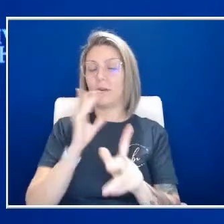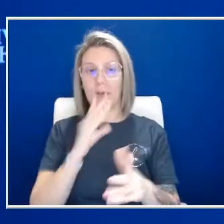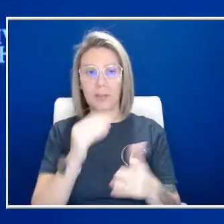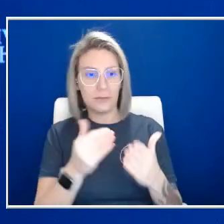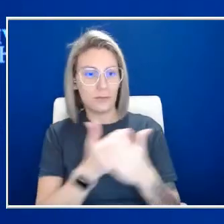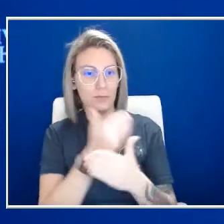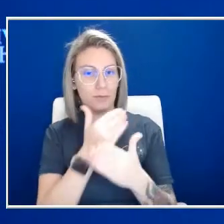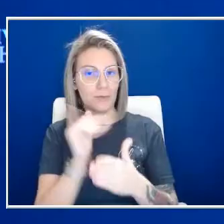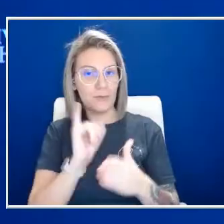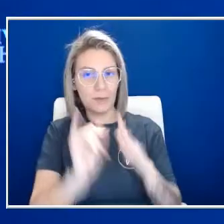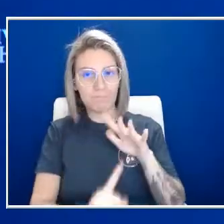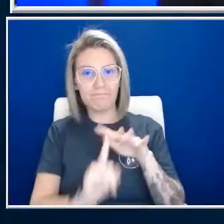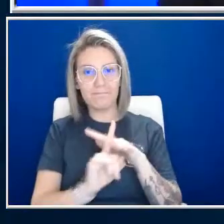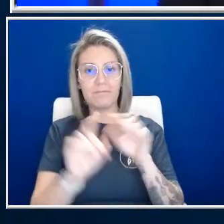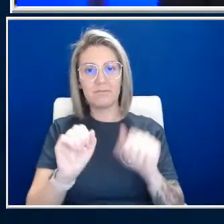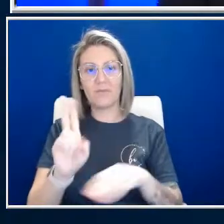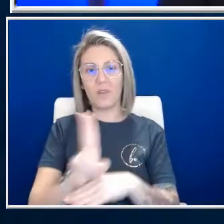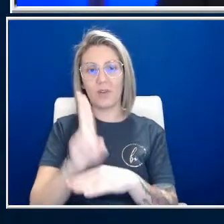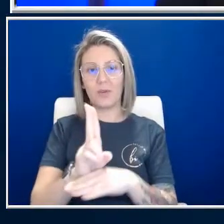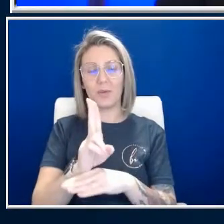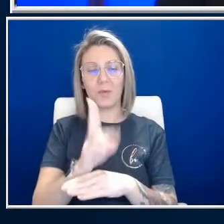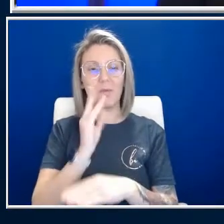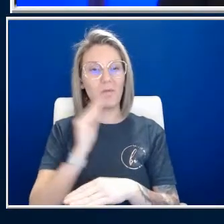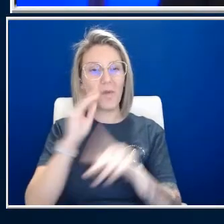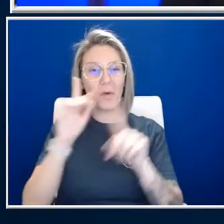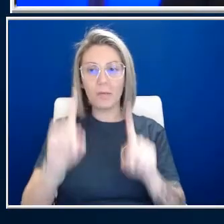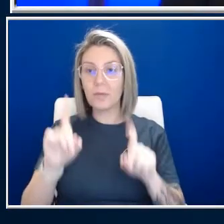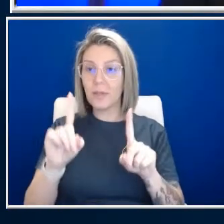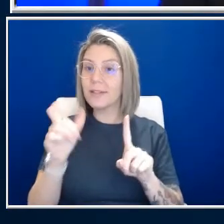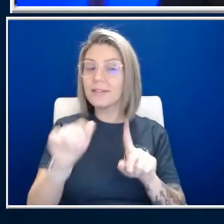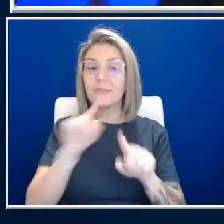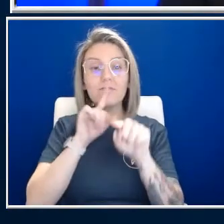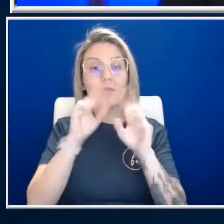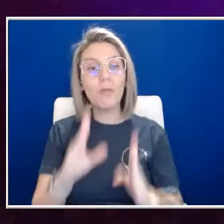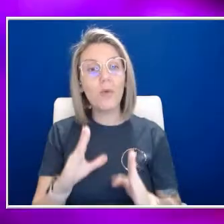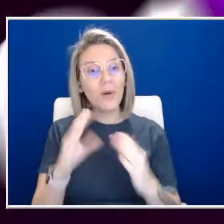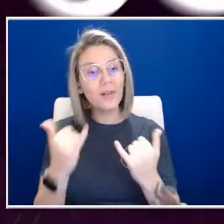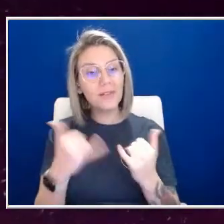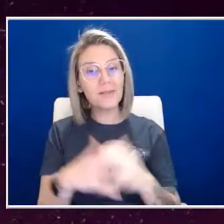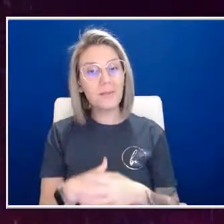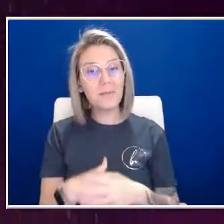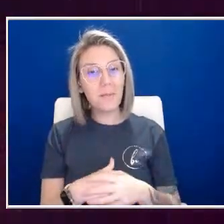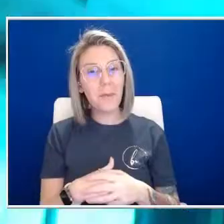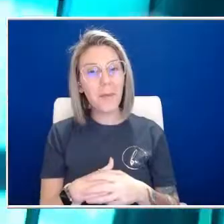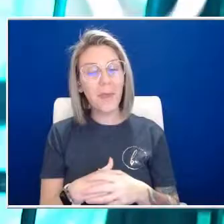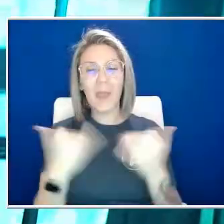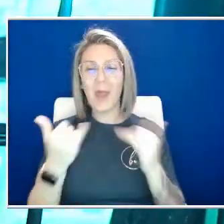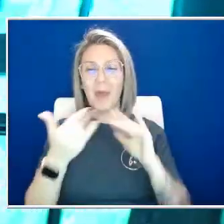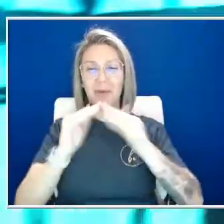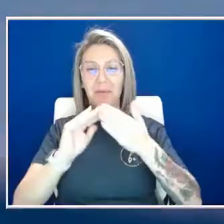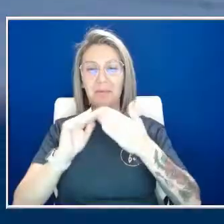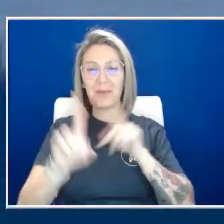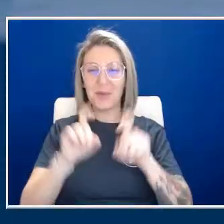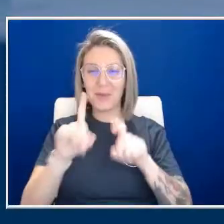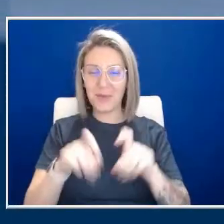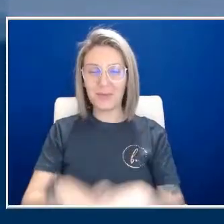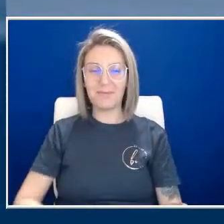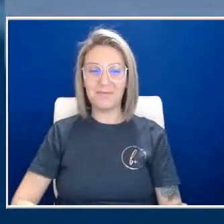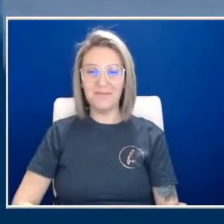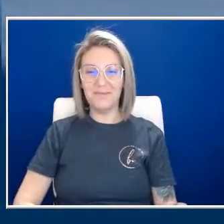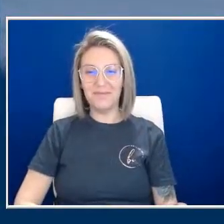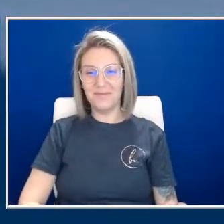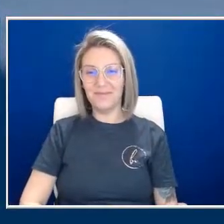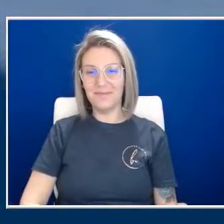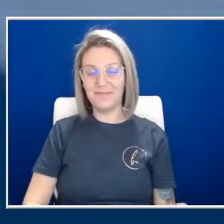home test to retest as well. Any reporters with us today? Let's get to our community questions. At